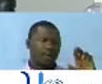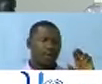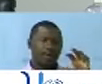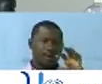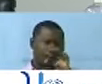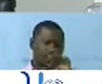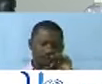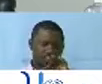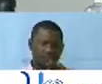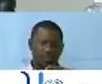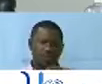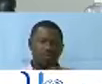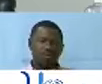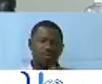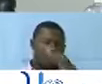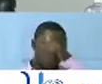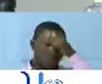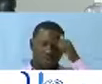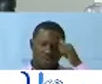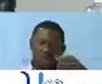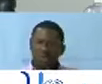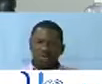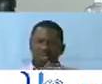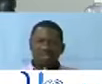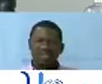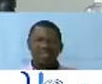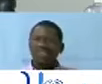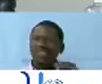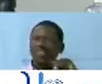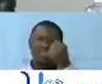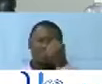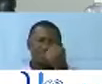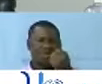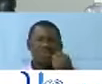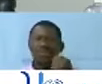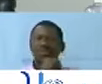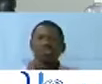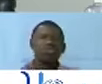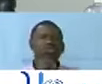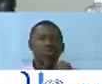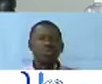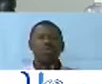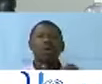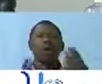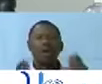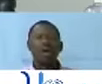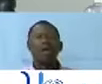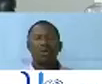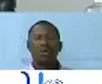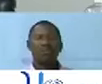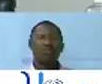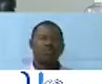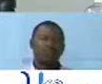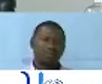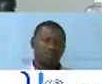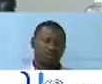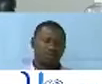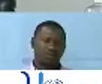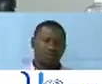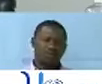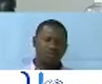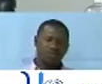operate under this tensed atmosphere? Wa legi nak mota lawyer yi nak ñom naka lañ doon liggéey nak